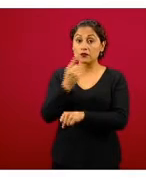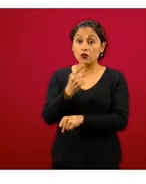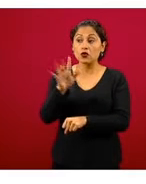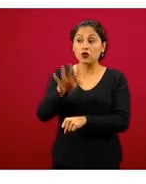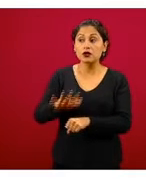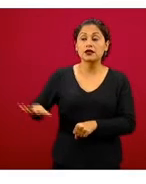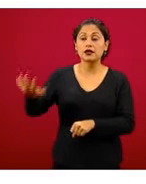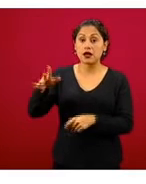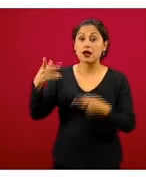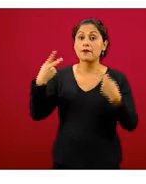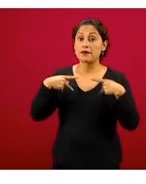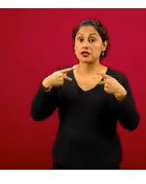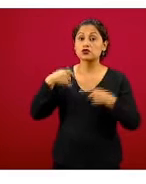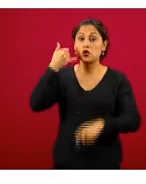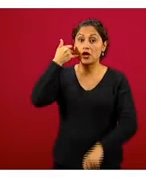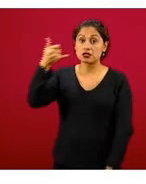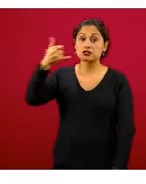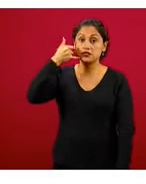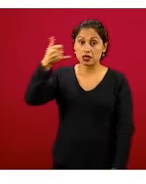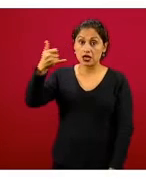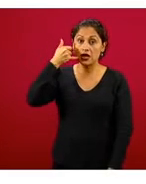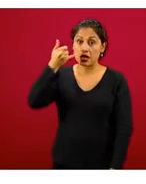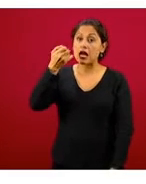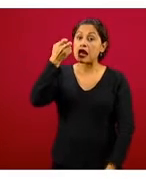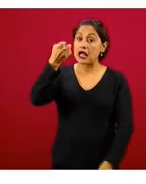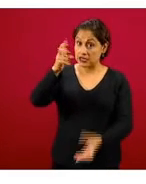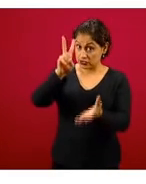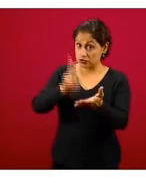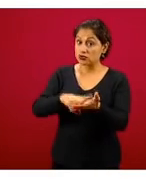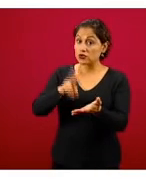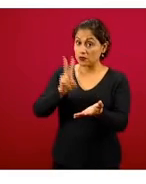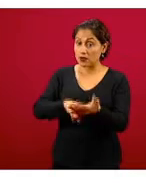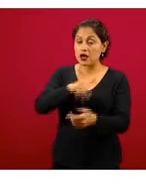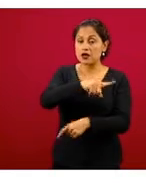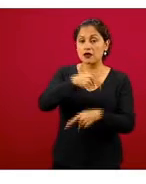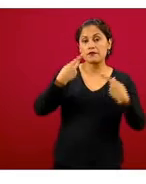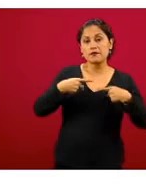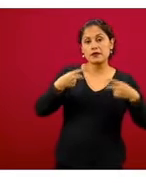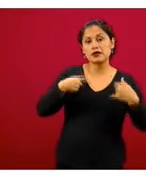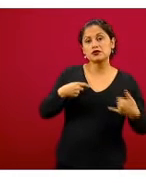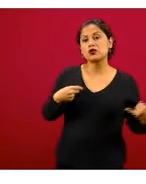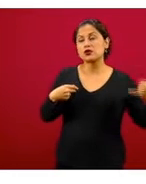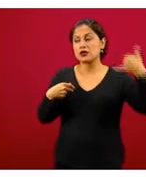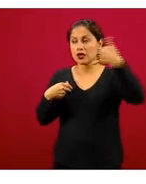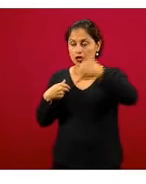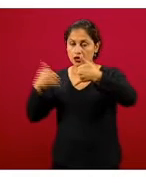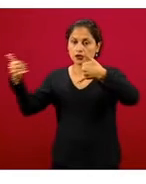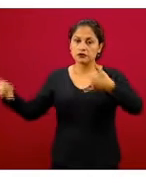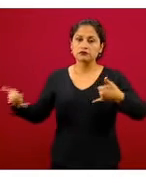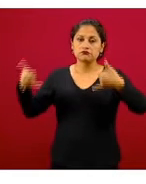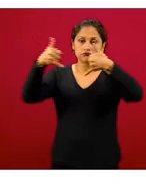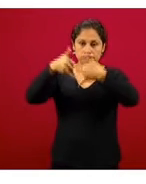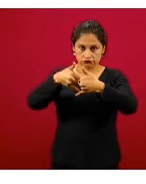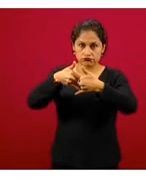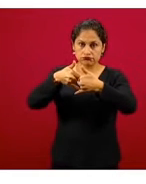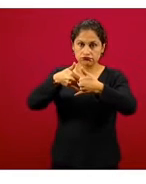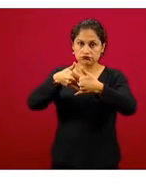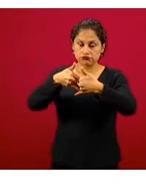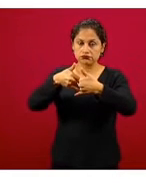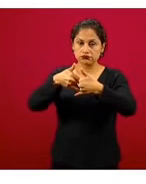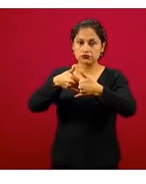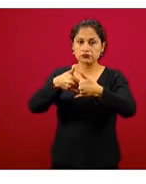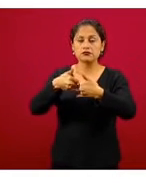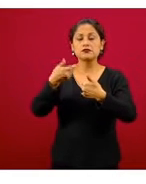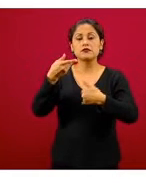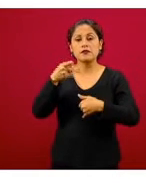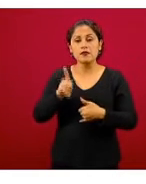We have also a number for people who hung up after calling. Out of the total number